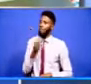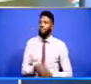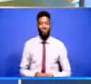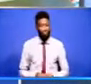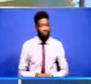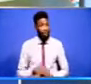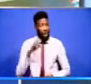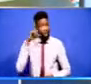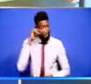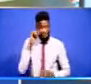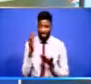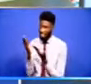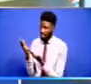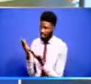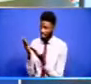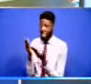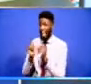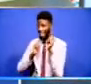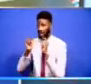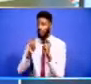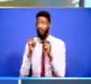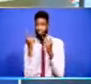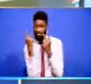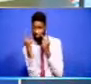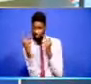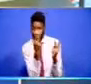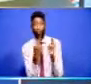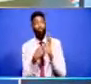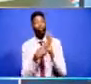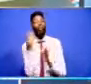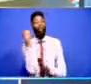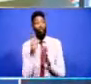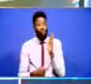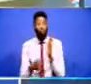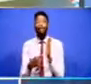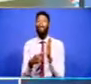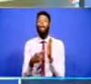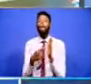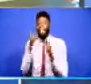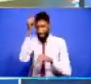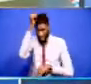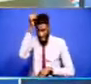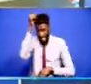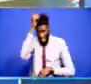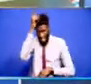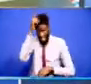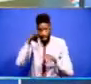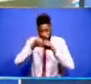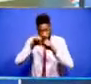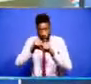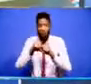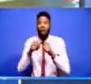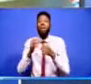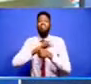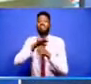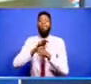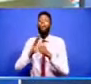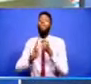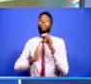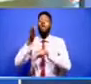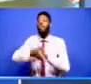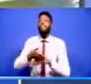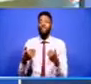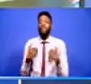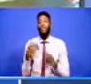in Mombasa revealed that upcountry bookings in both PSVs and SGR were beyond capacity. President Uhuru